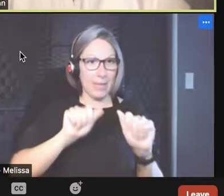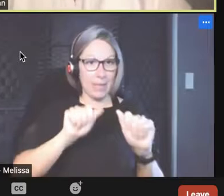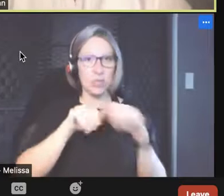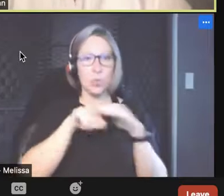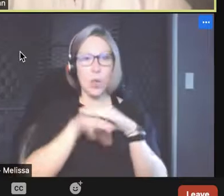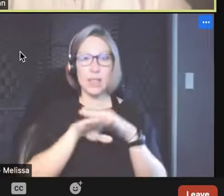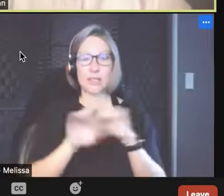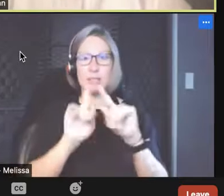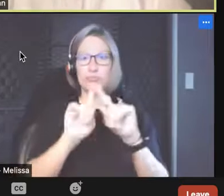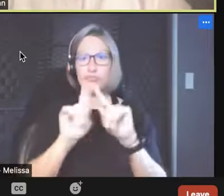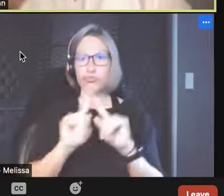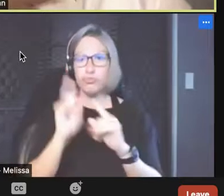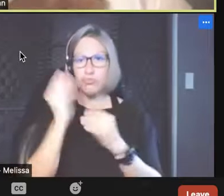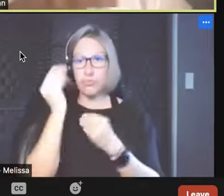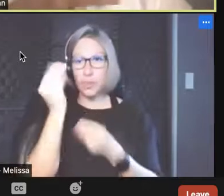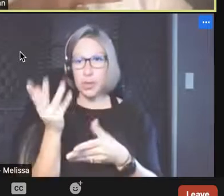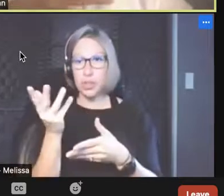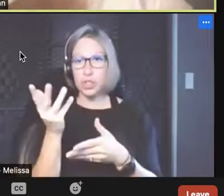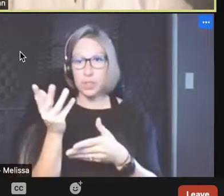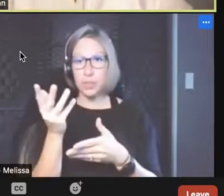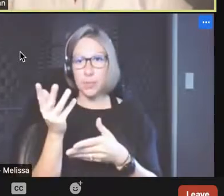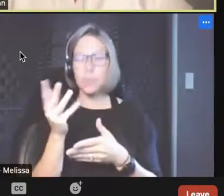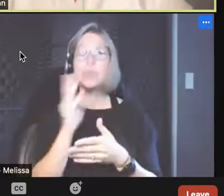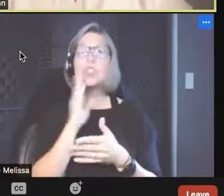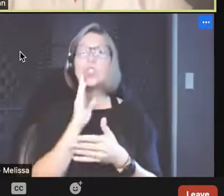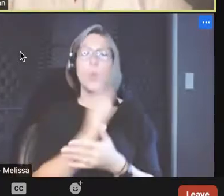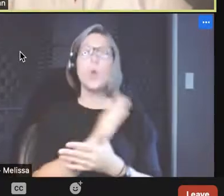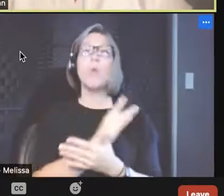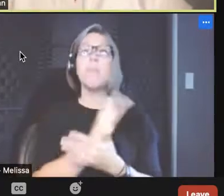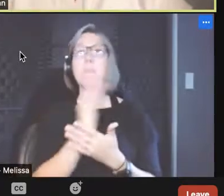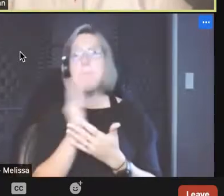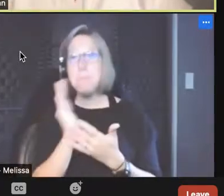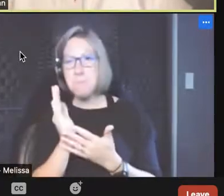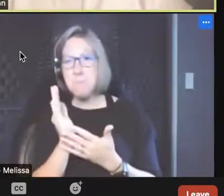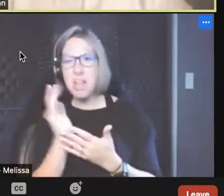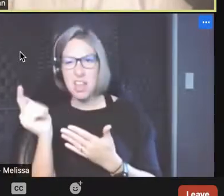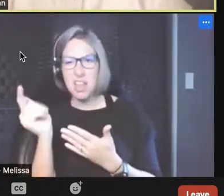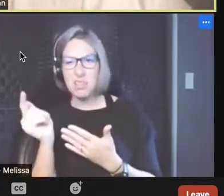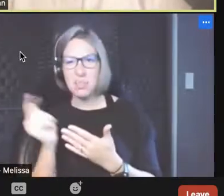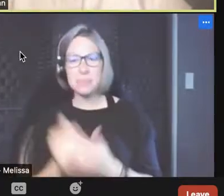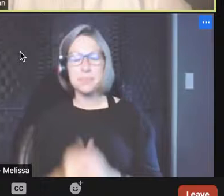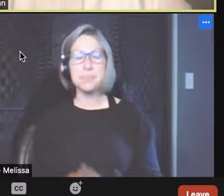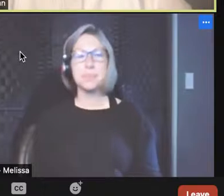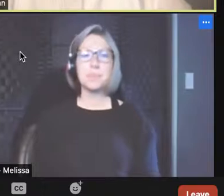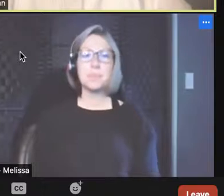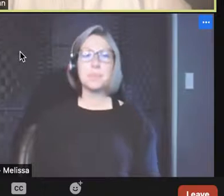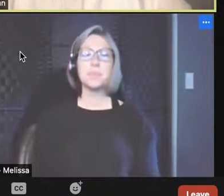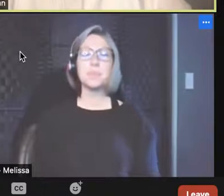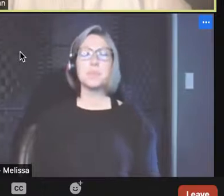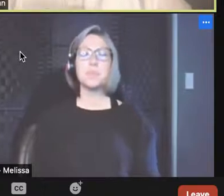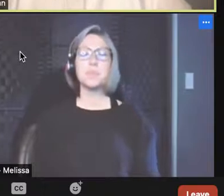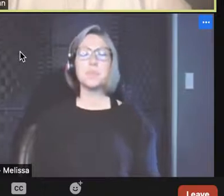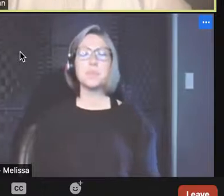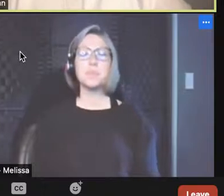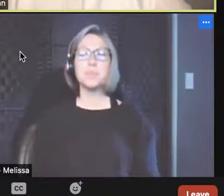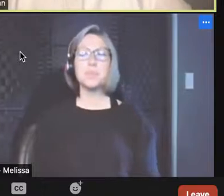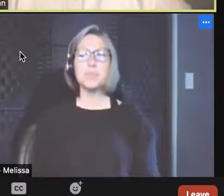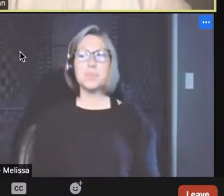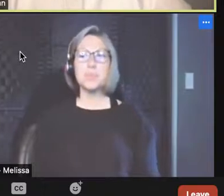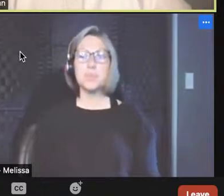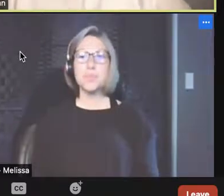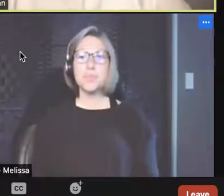certain information. So we're going to get to the sensory balance materials in a little bit, but let's do something else first. I first